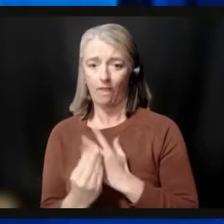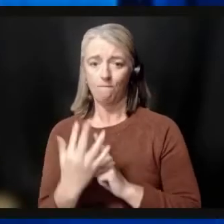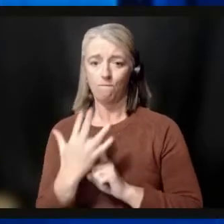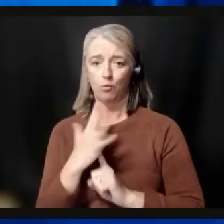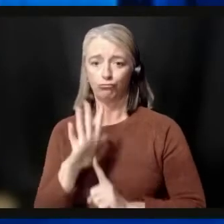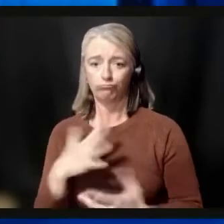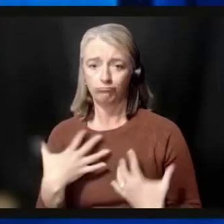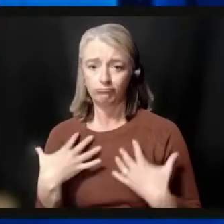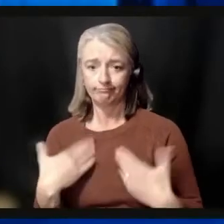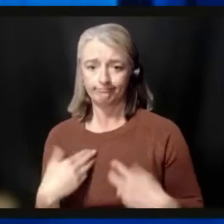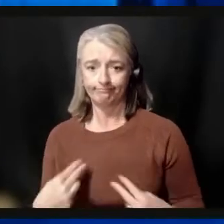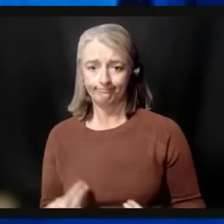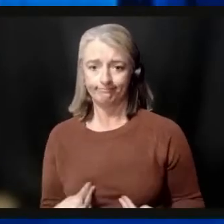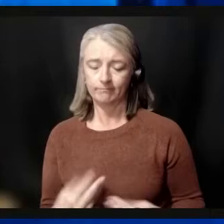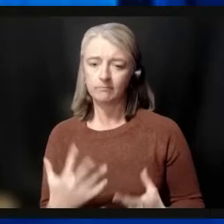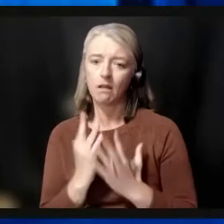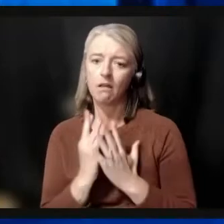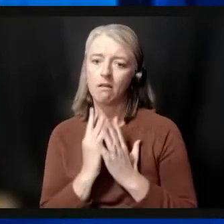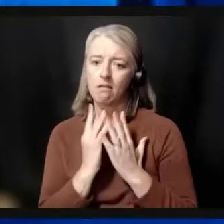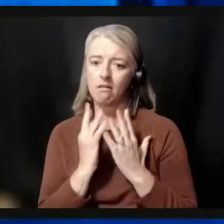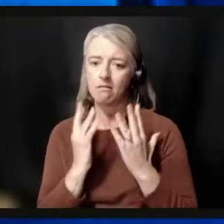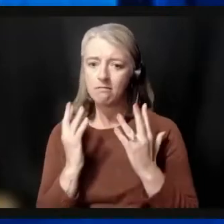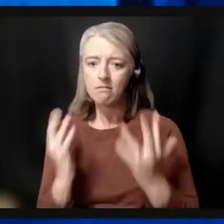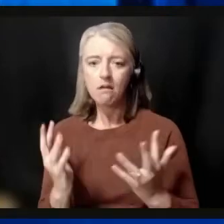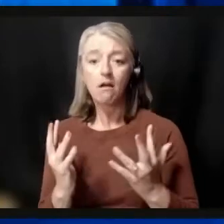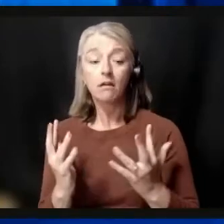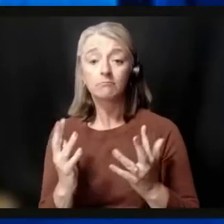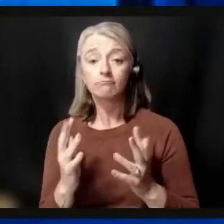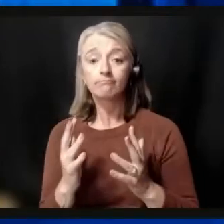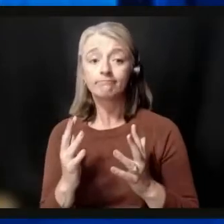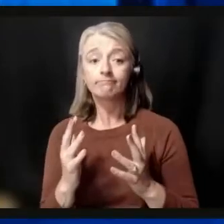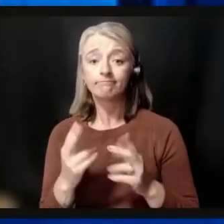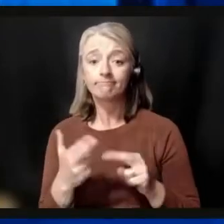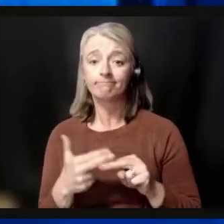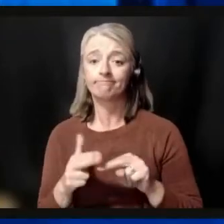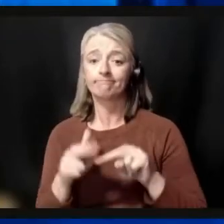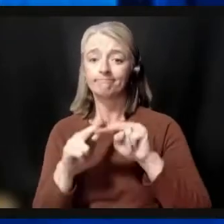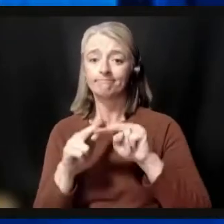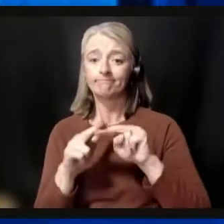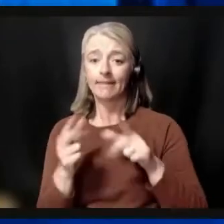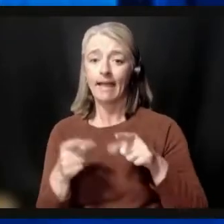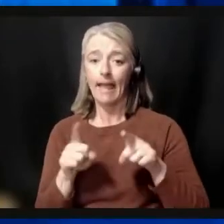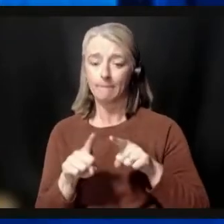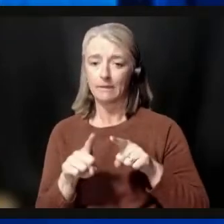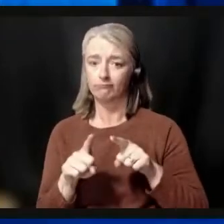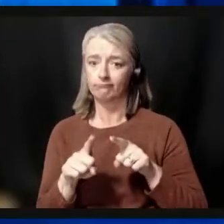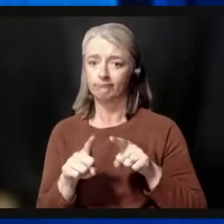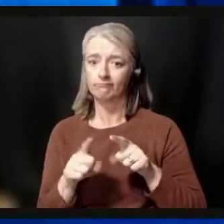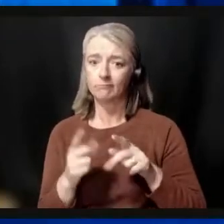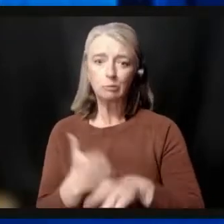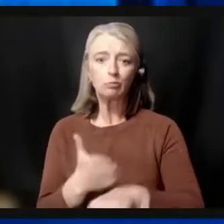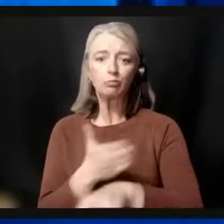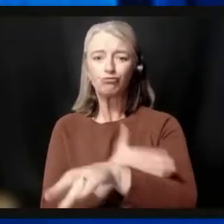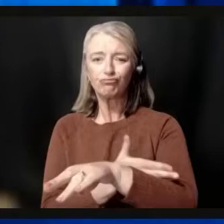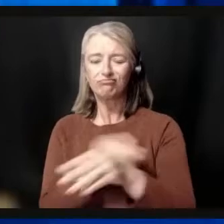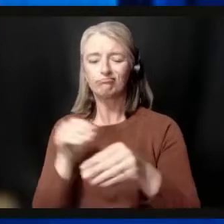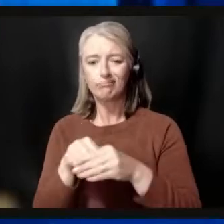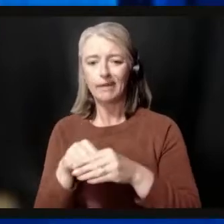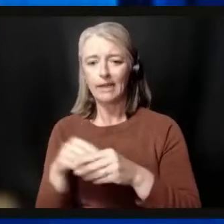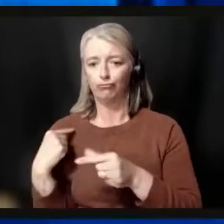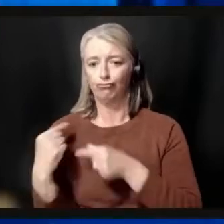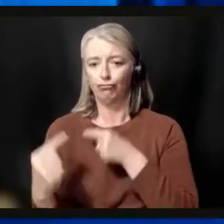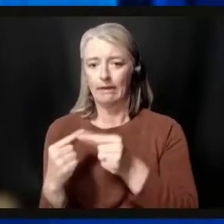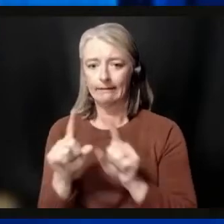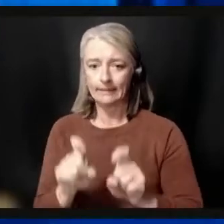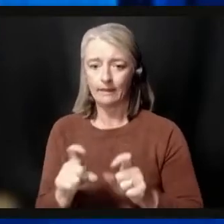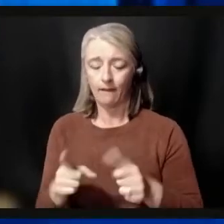there's a lot of acceleration that's happened in genetic testing. And I like to kind of talk back to the very first test we